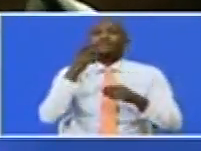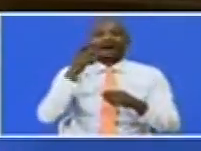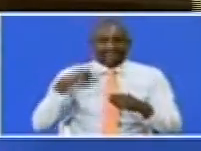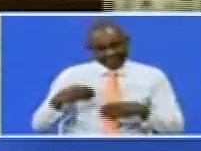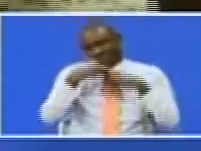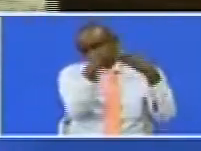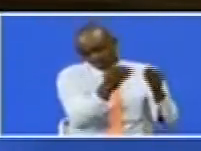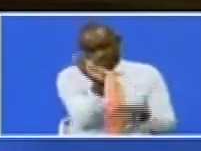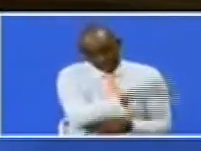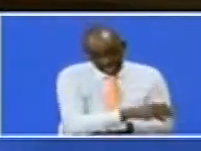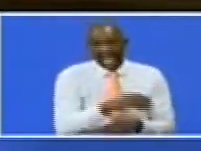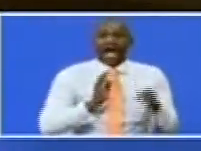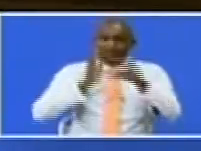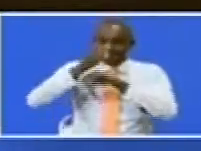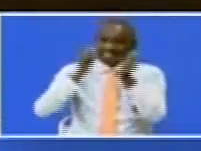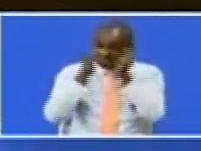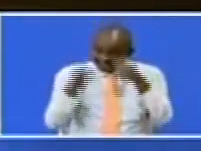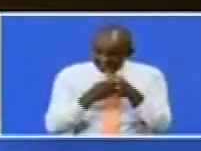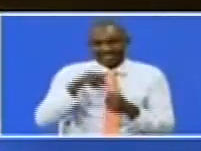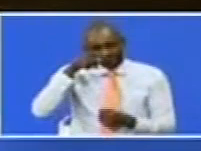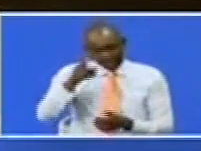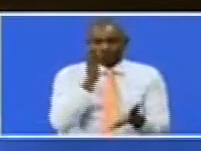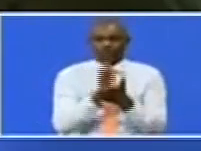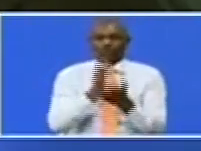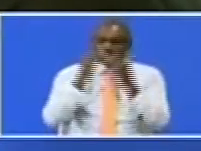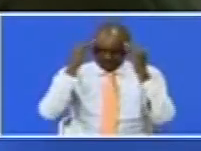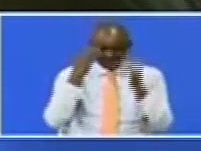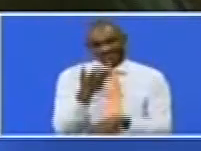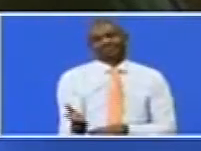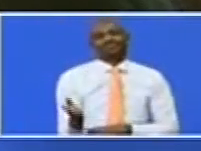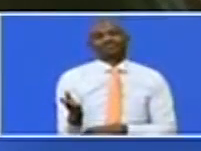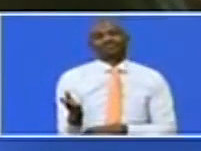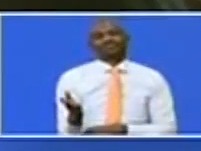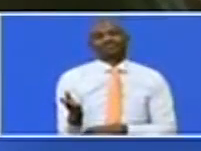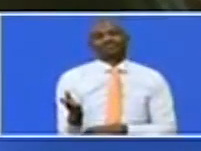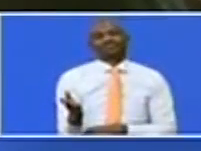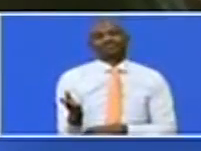parents, while those above 18 had to face the charges. Day of March